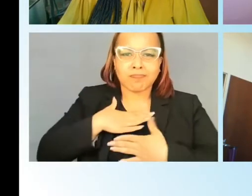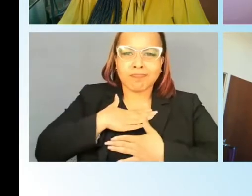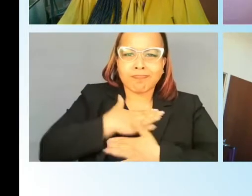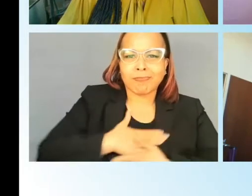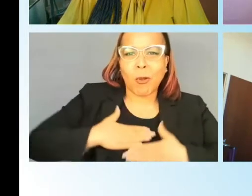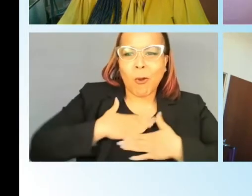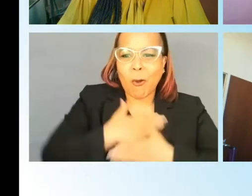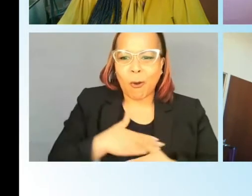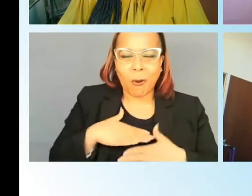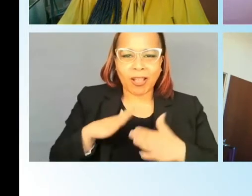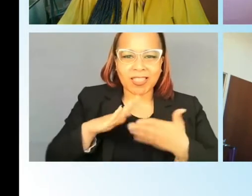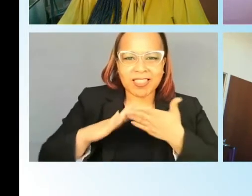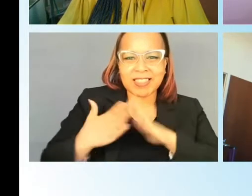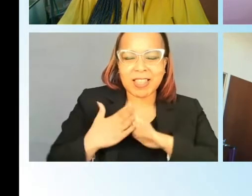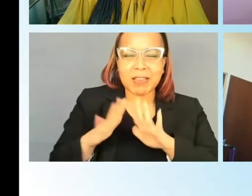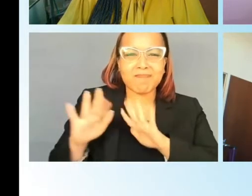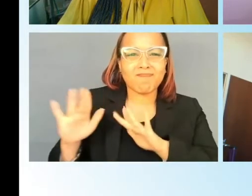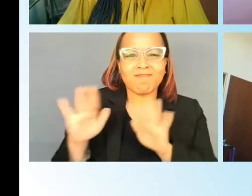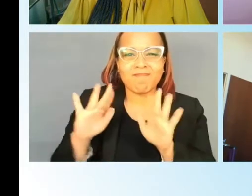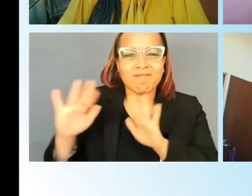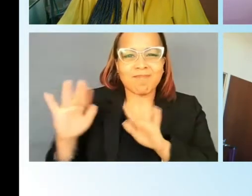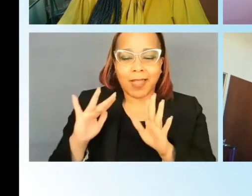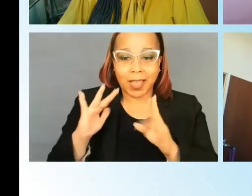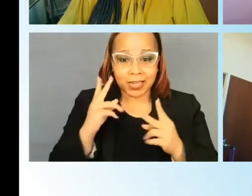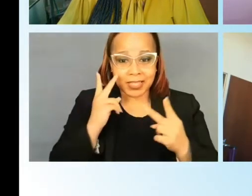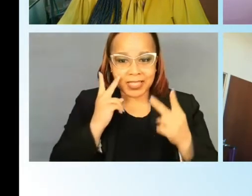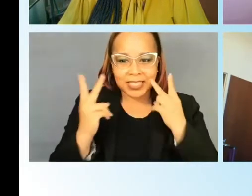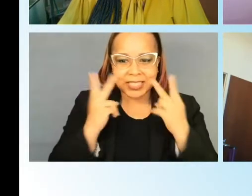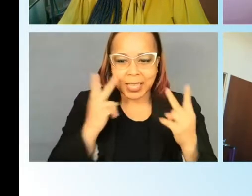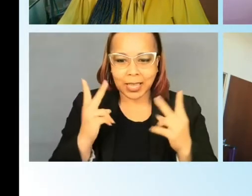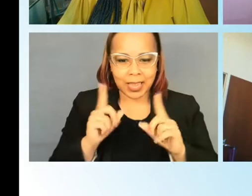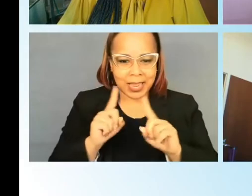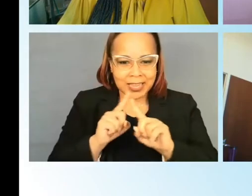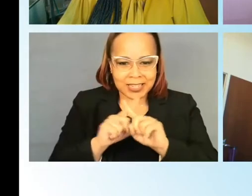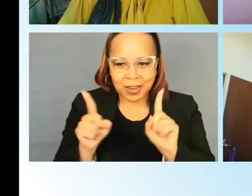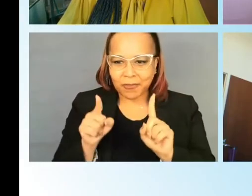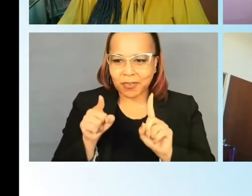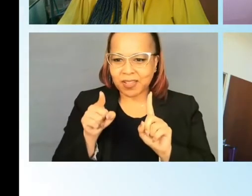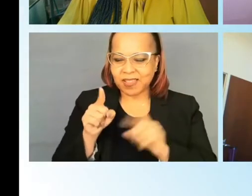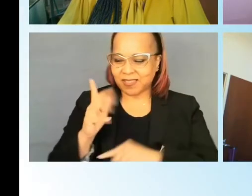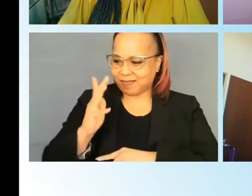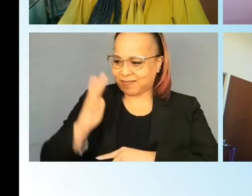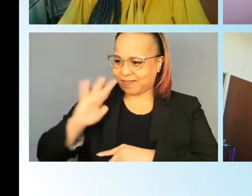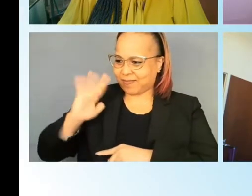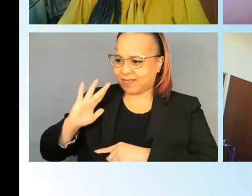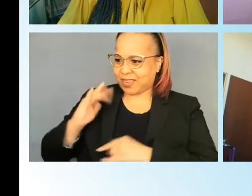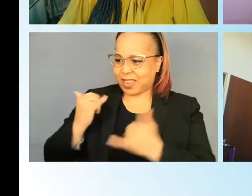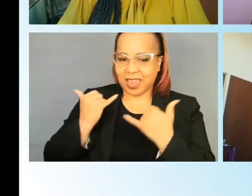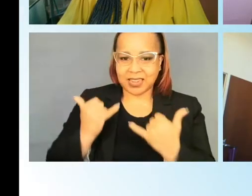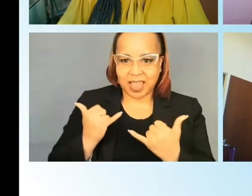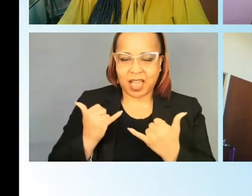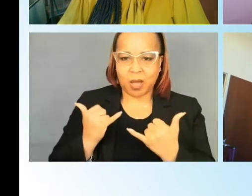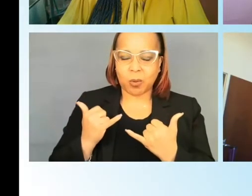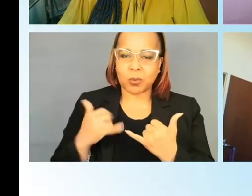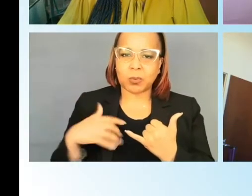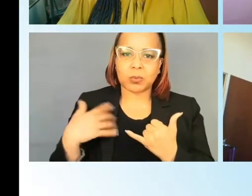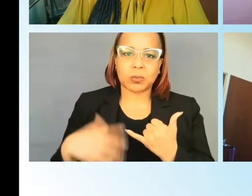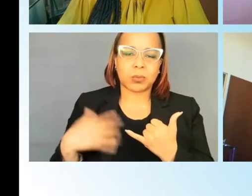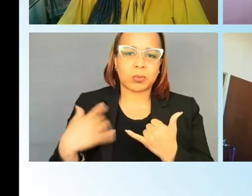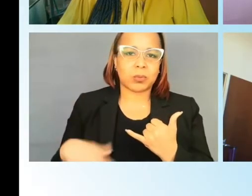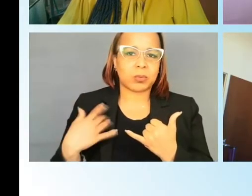if it were theirs. And to see like, the differences between then and now is just really alarming.